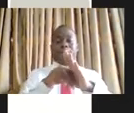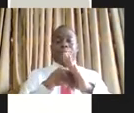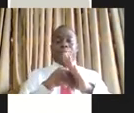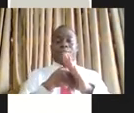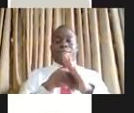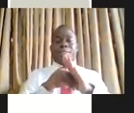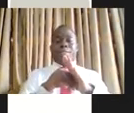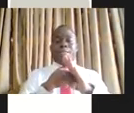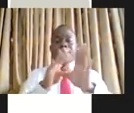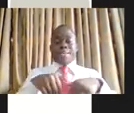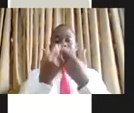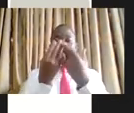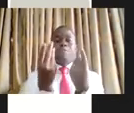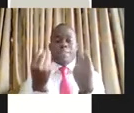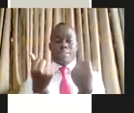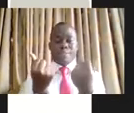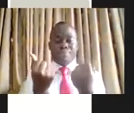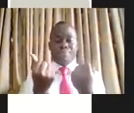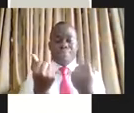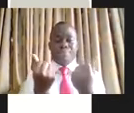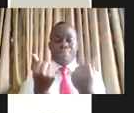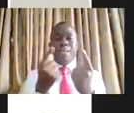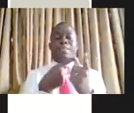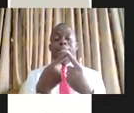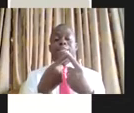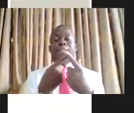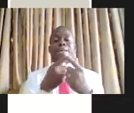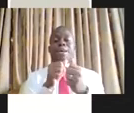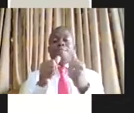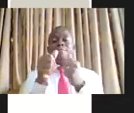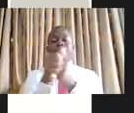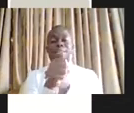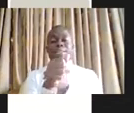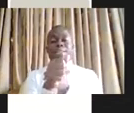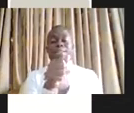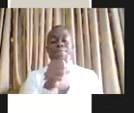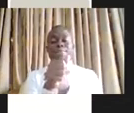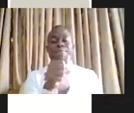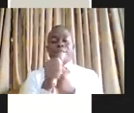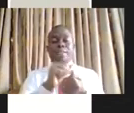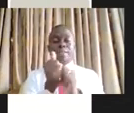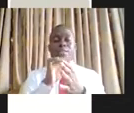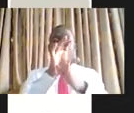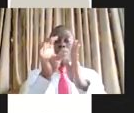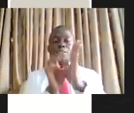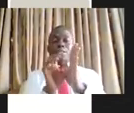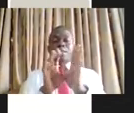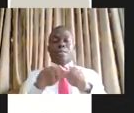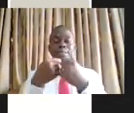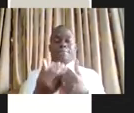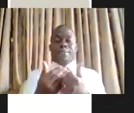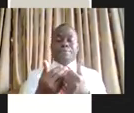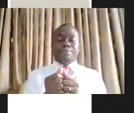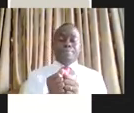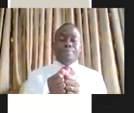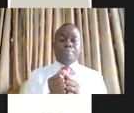of funds, thereby avoiding the safeguards that the Constitution had put in place. And what is being attempted here,